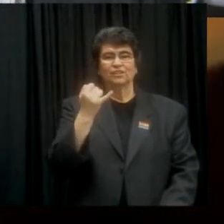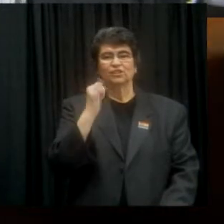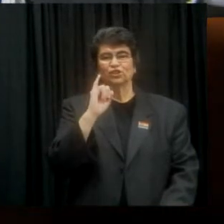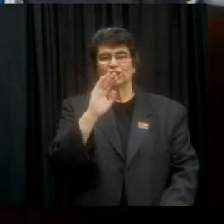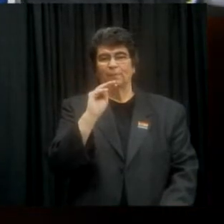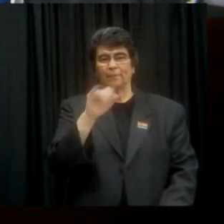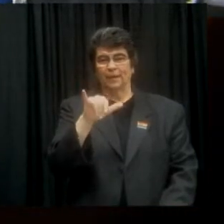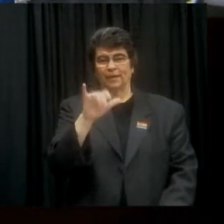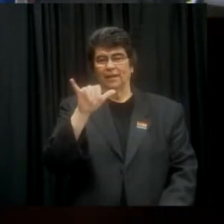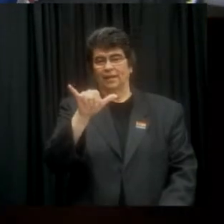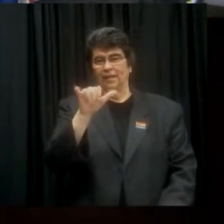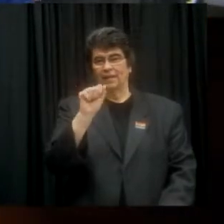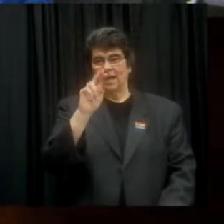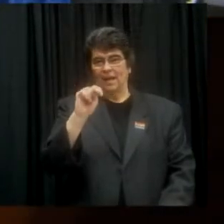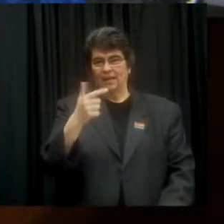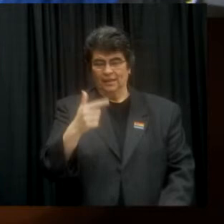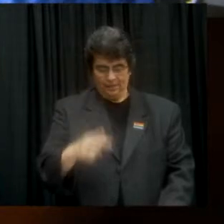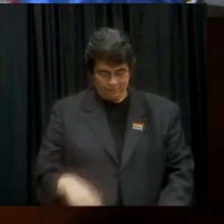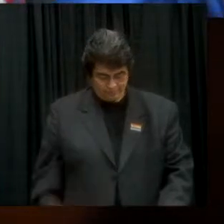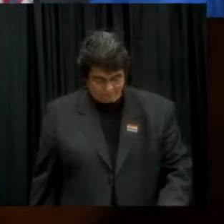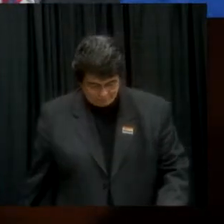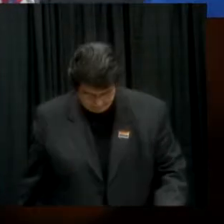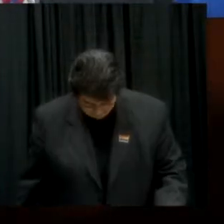Jimmy Yang.